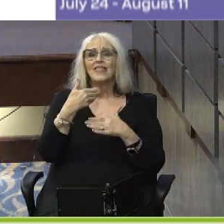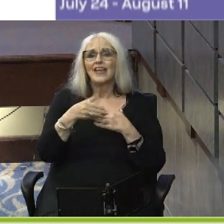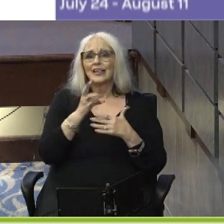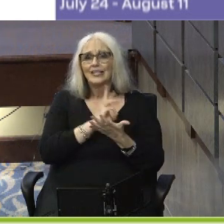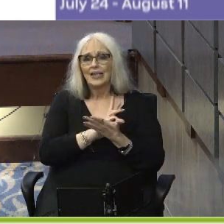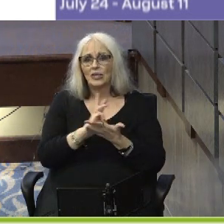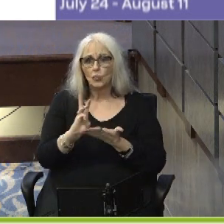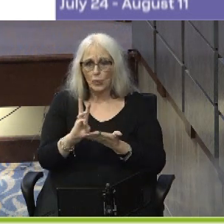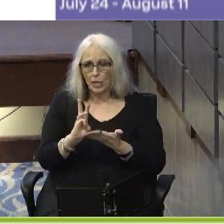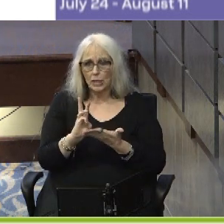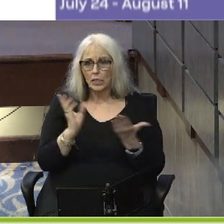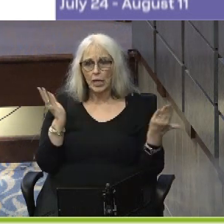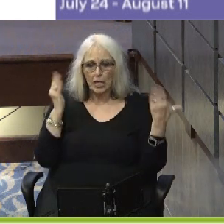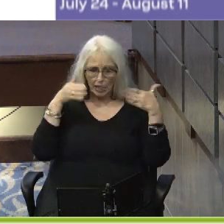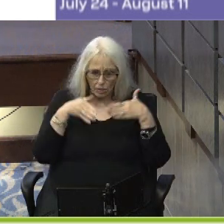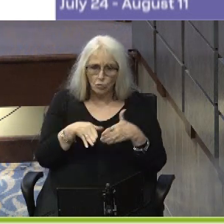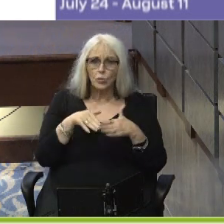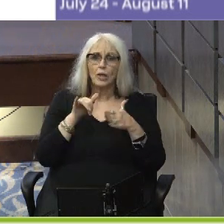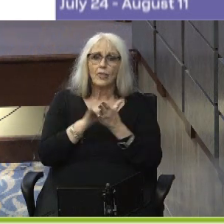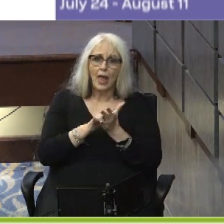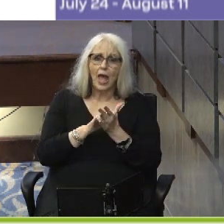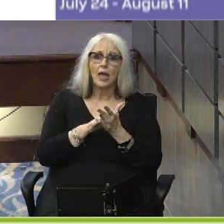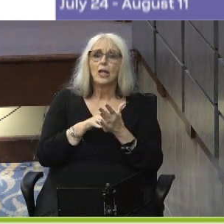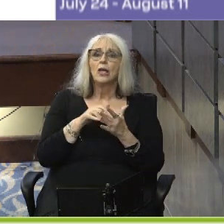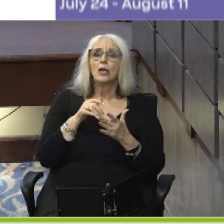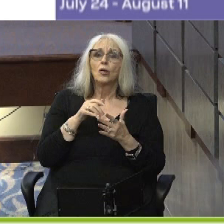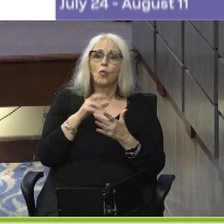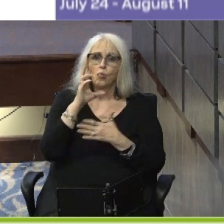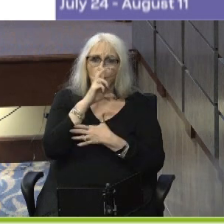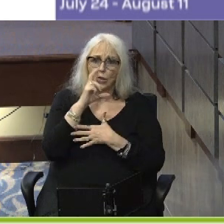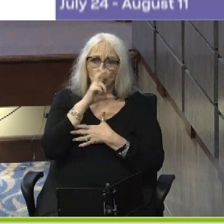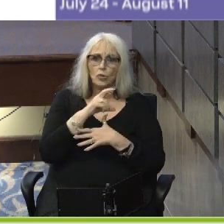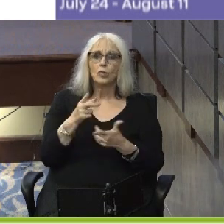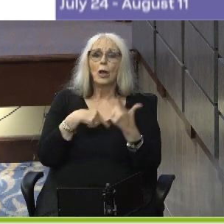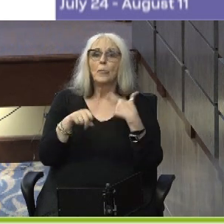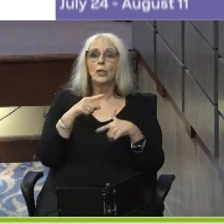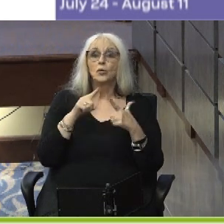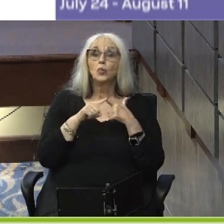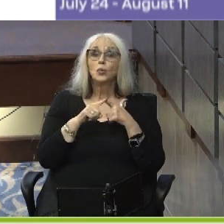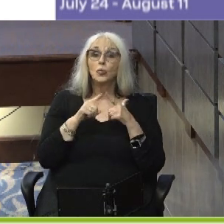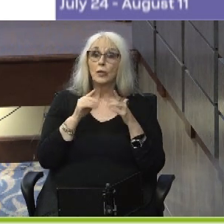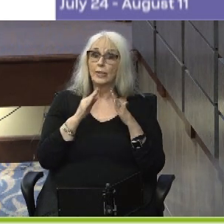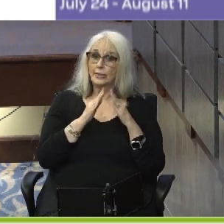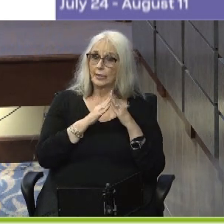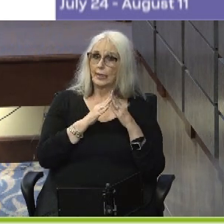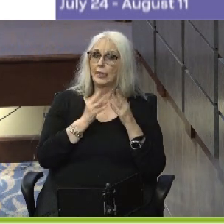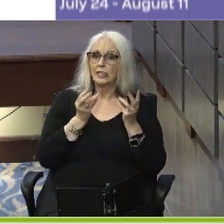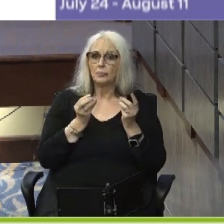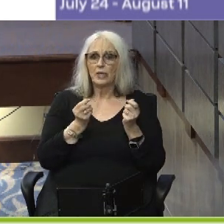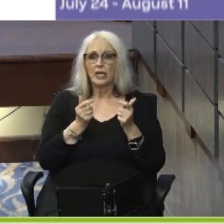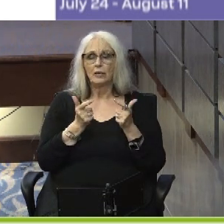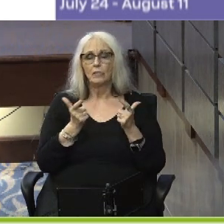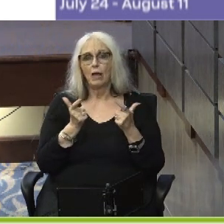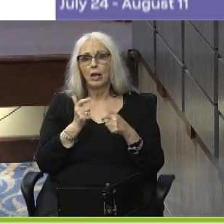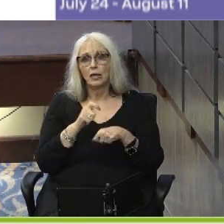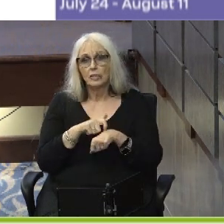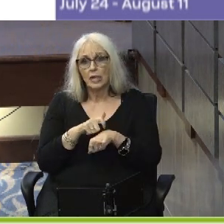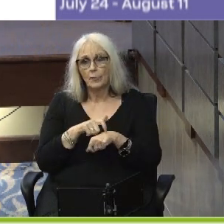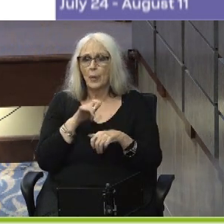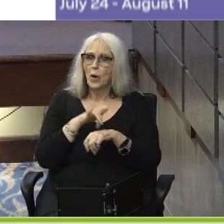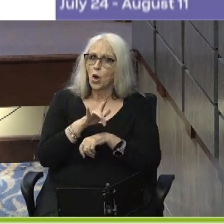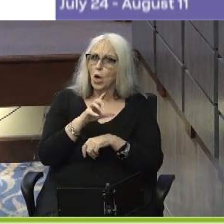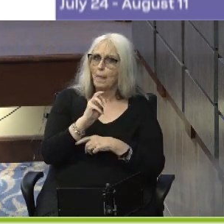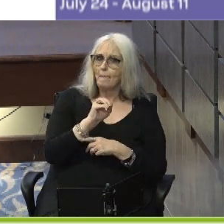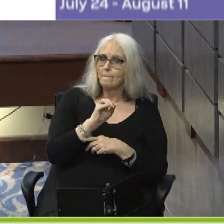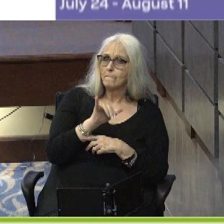diving into that research, including coming out to the city and spending, ideally, we were hoping to come in early May to